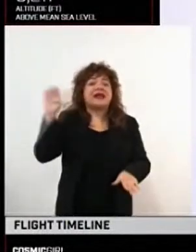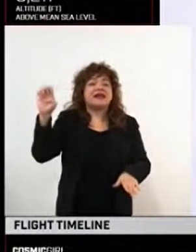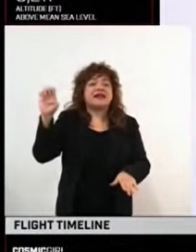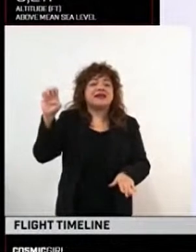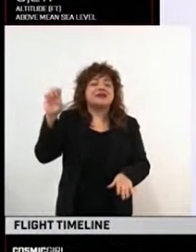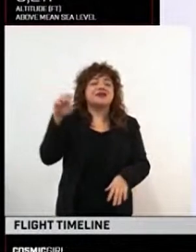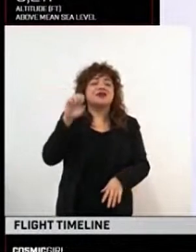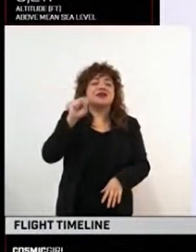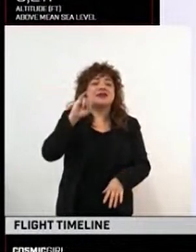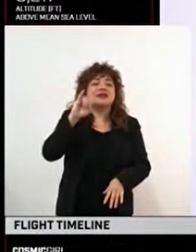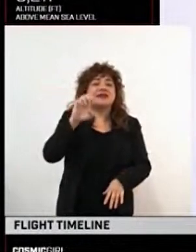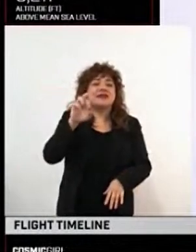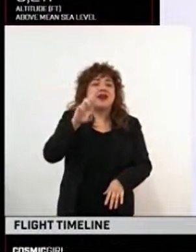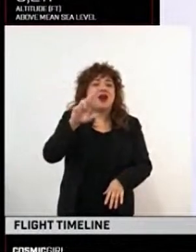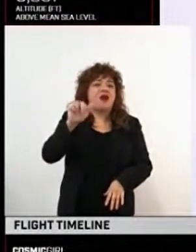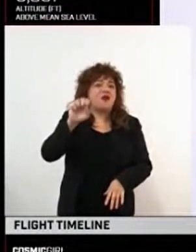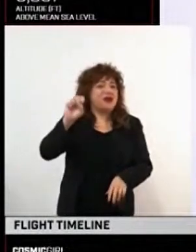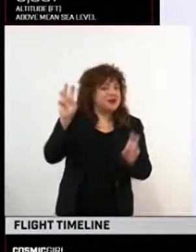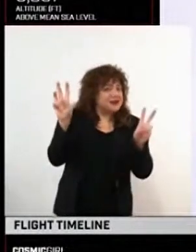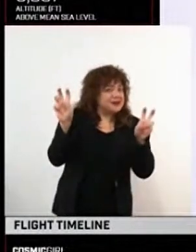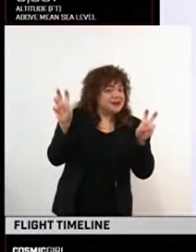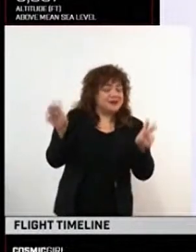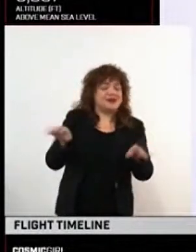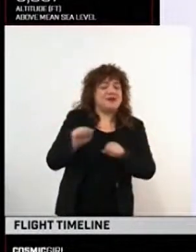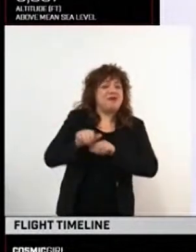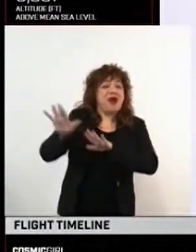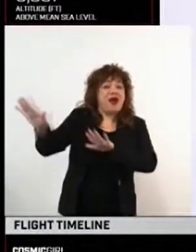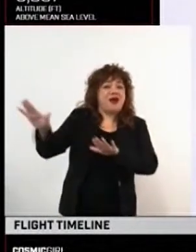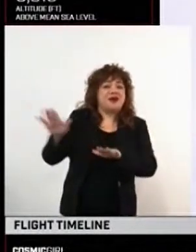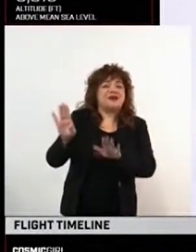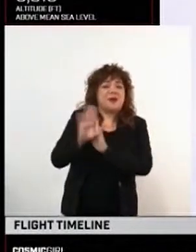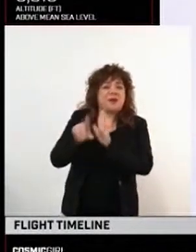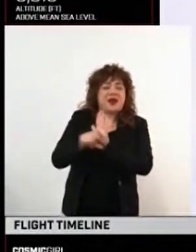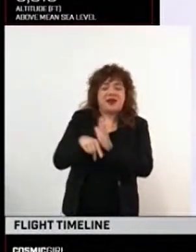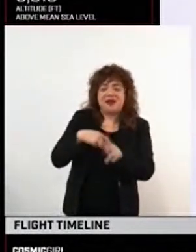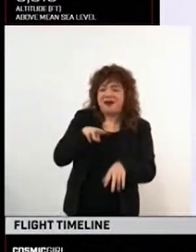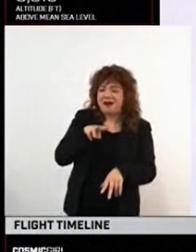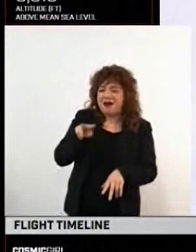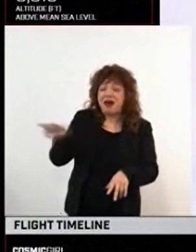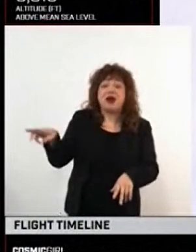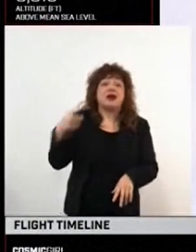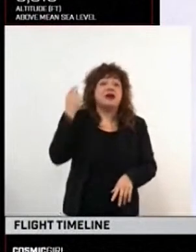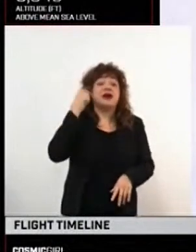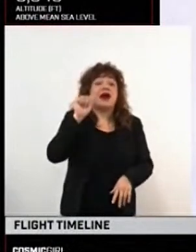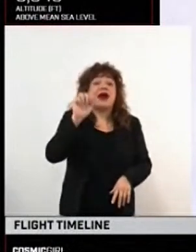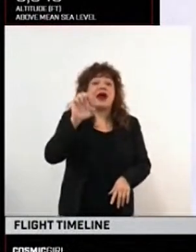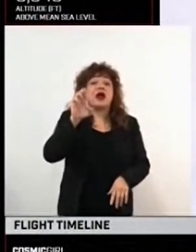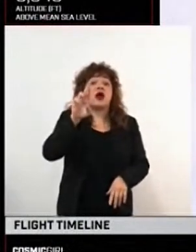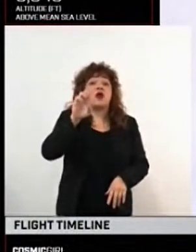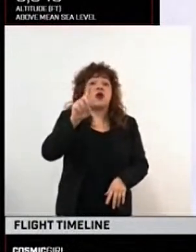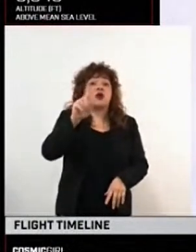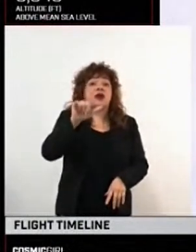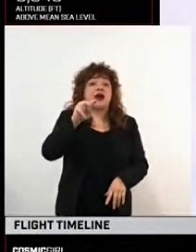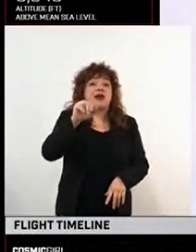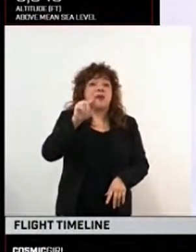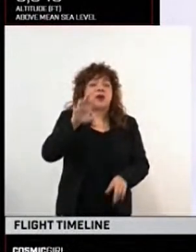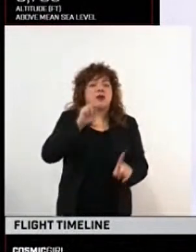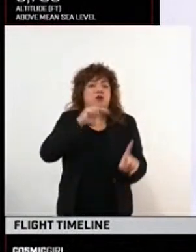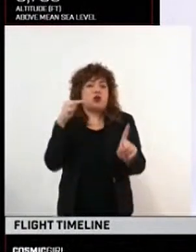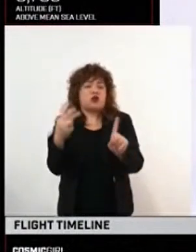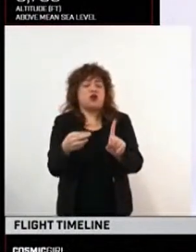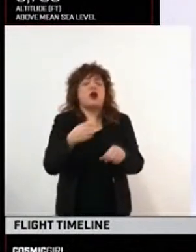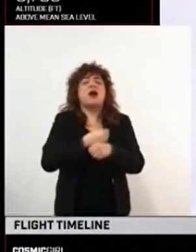A fun fact about the design for the rocket, one of the things we had to consider from an aerodynamic standpoint was making sure that the rocket